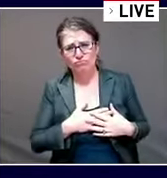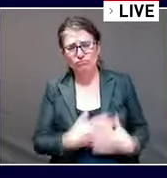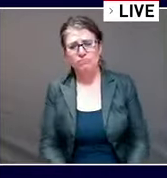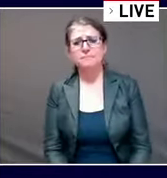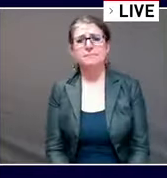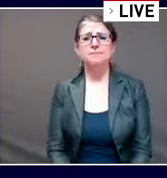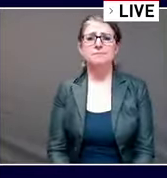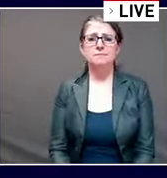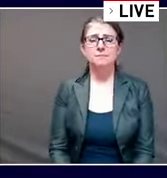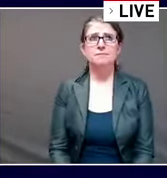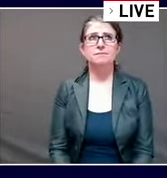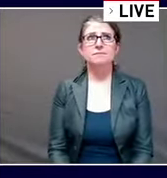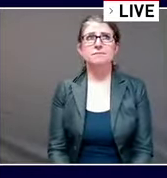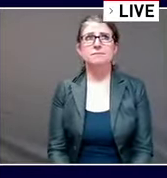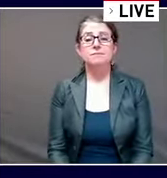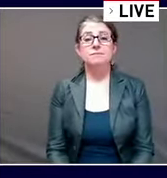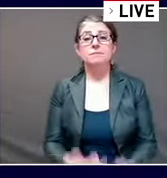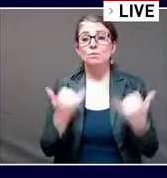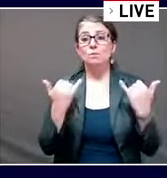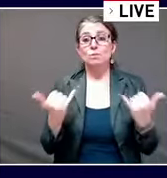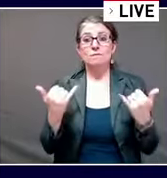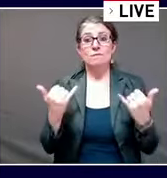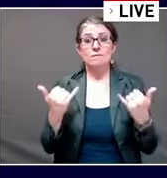Overall, across the state,